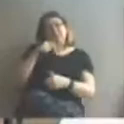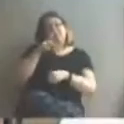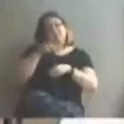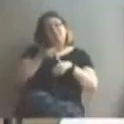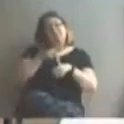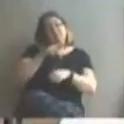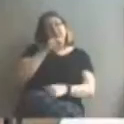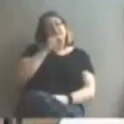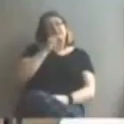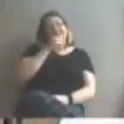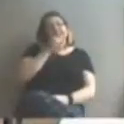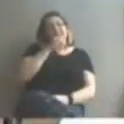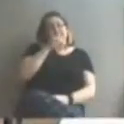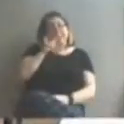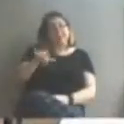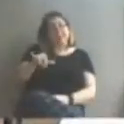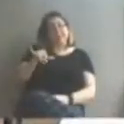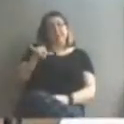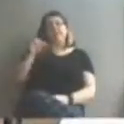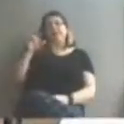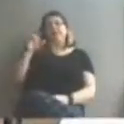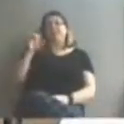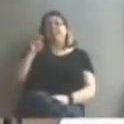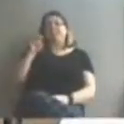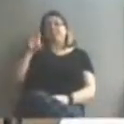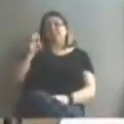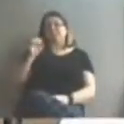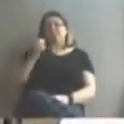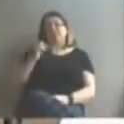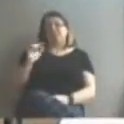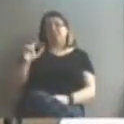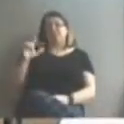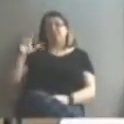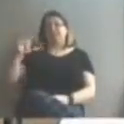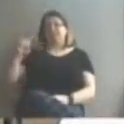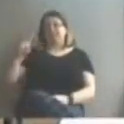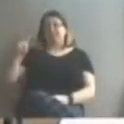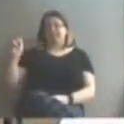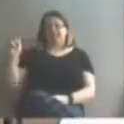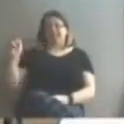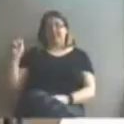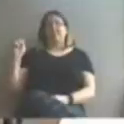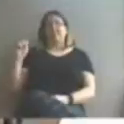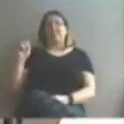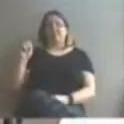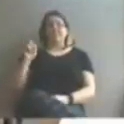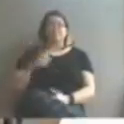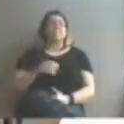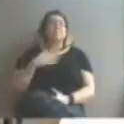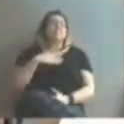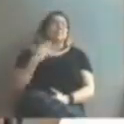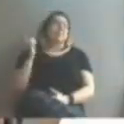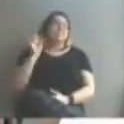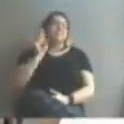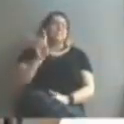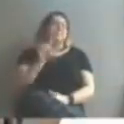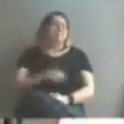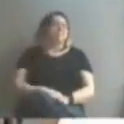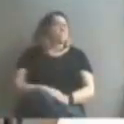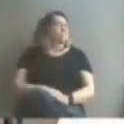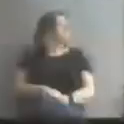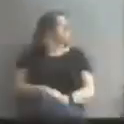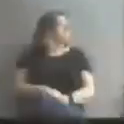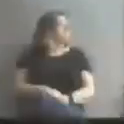Principals Richard Giddy, Tiffany Marshall, Jennifer Cave, and Assistant Principal Julie Chancellor. please come forward.